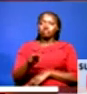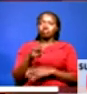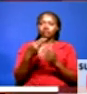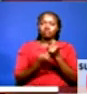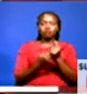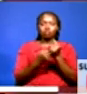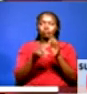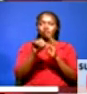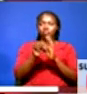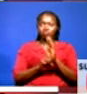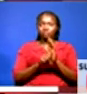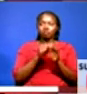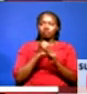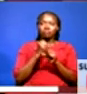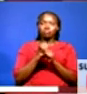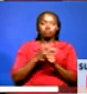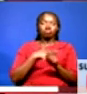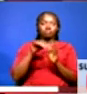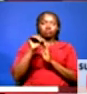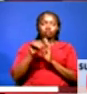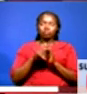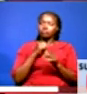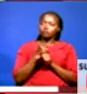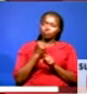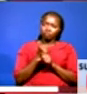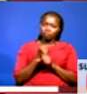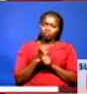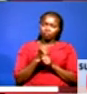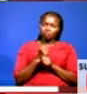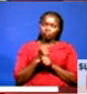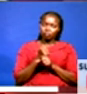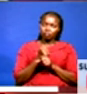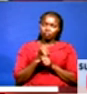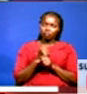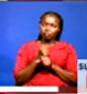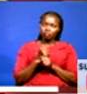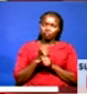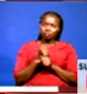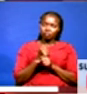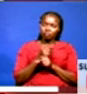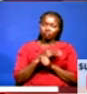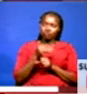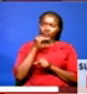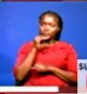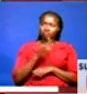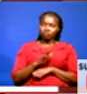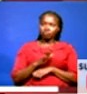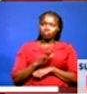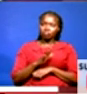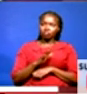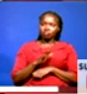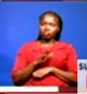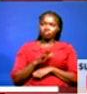will perform my statutory functions and execute the duties as Speaker in a